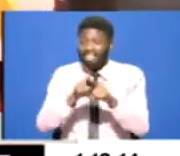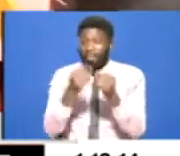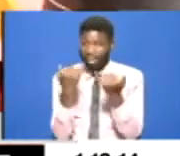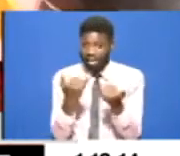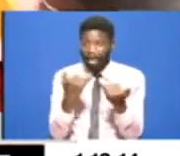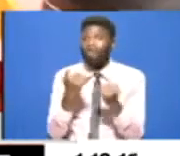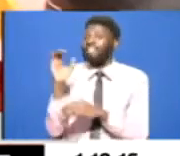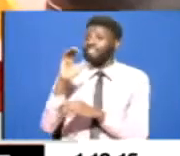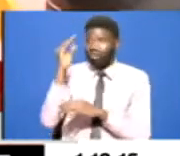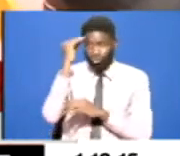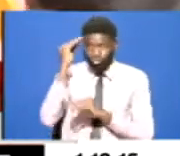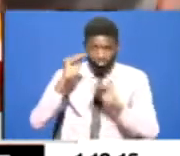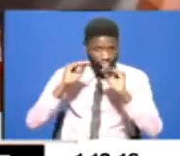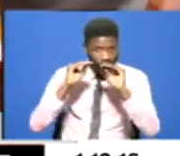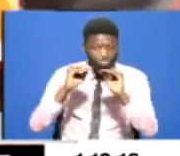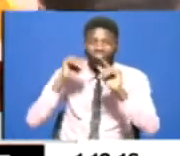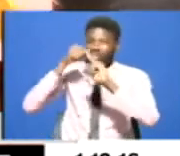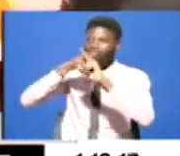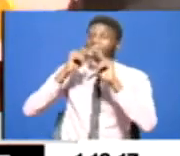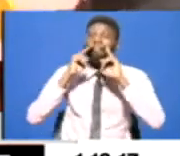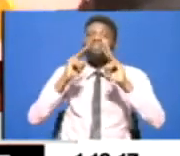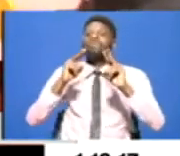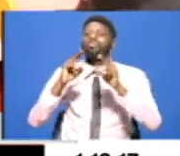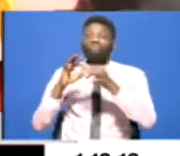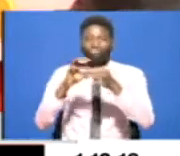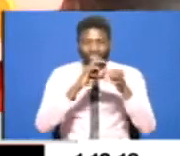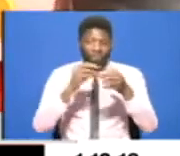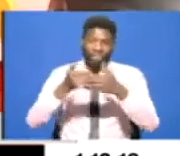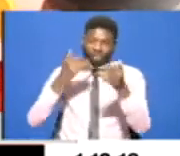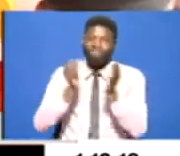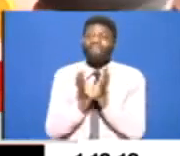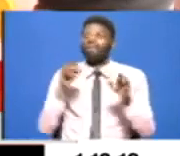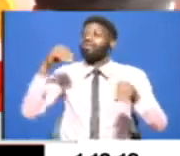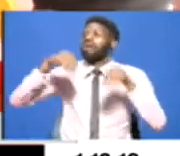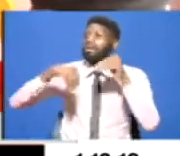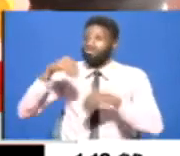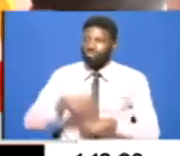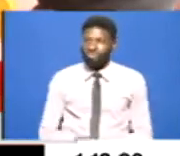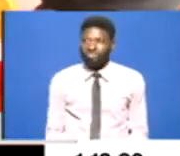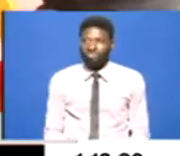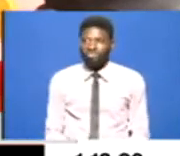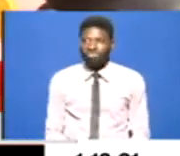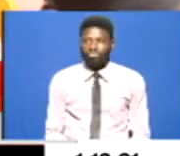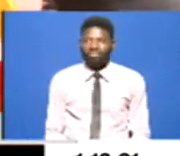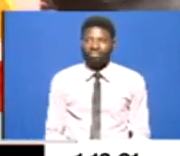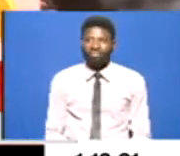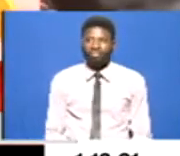for peace and unity prior to the general election. So keep your team,